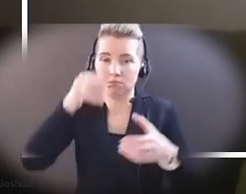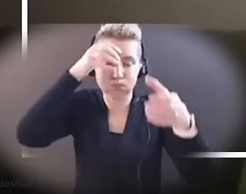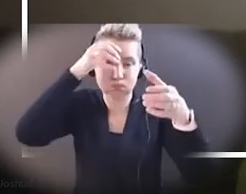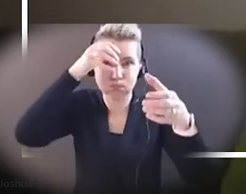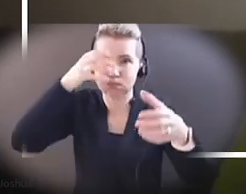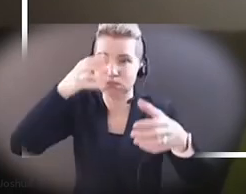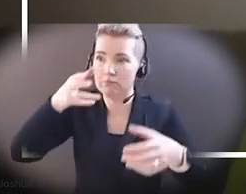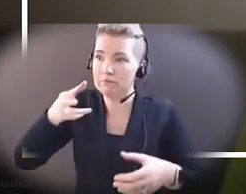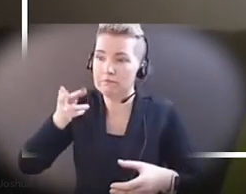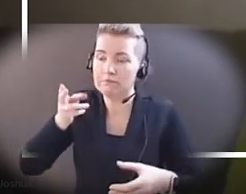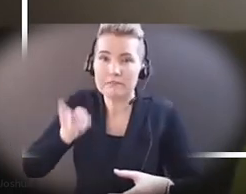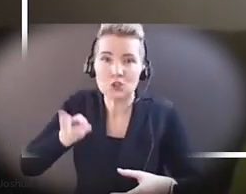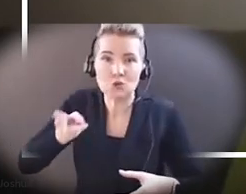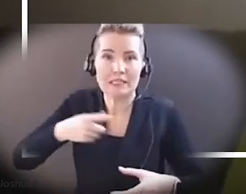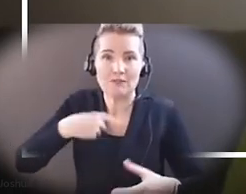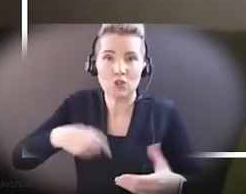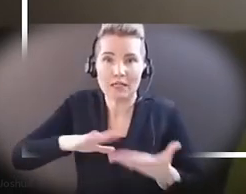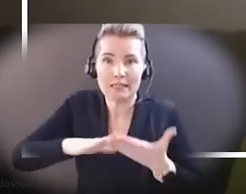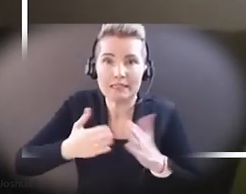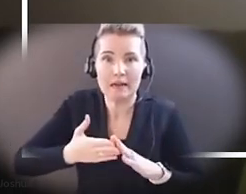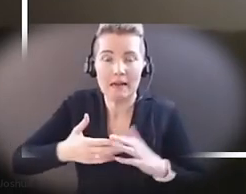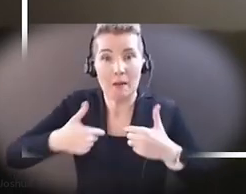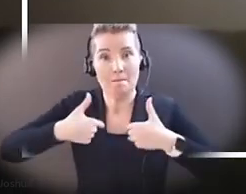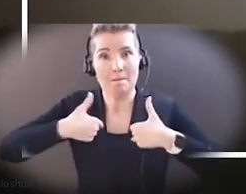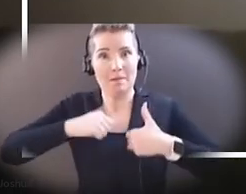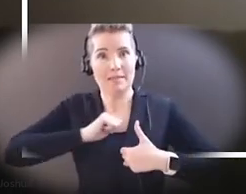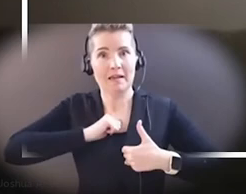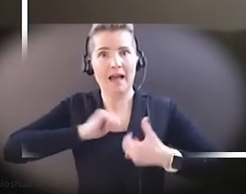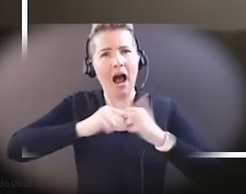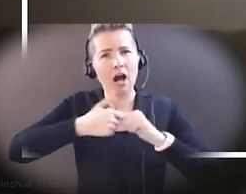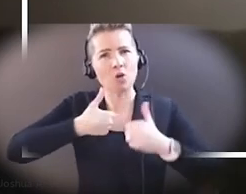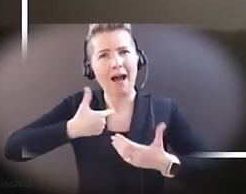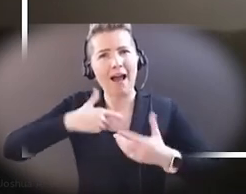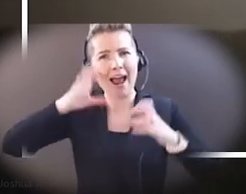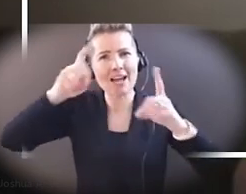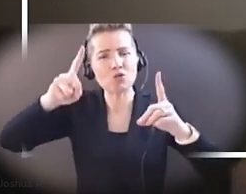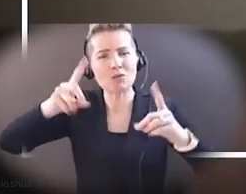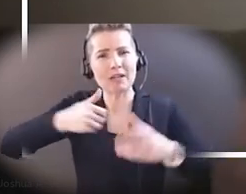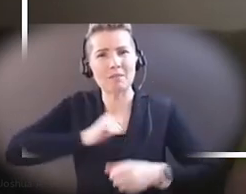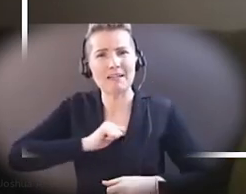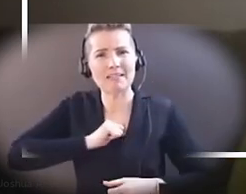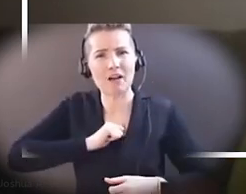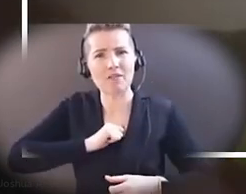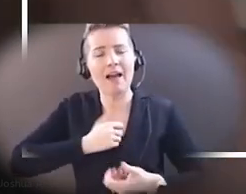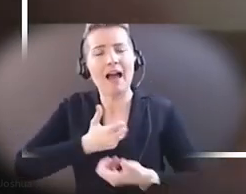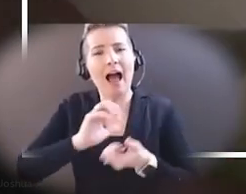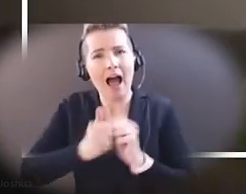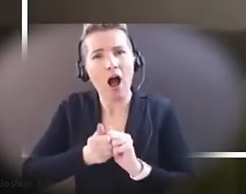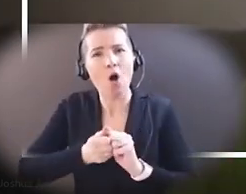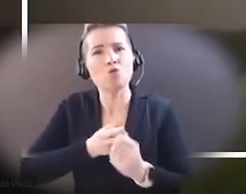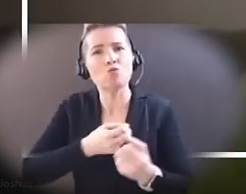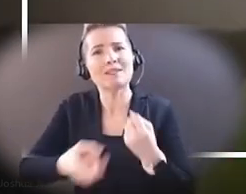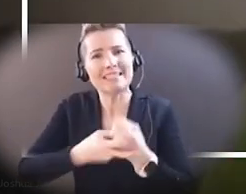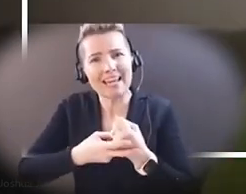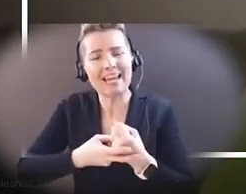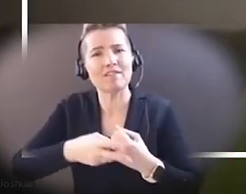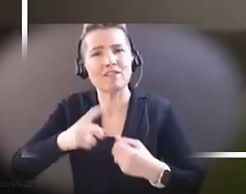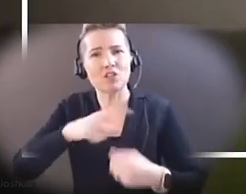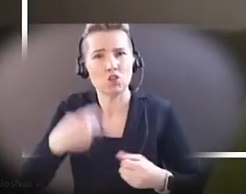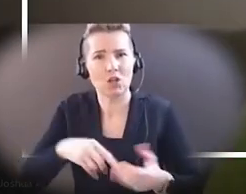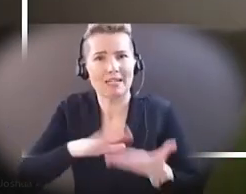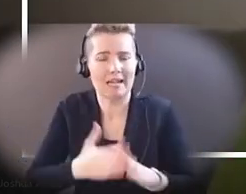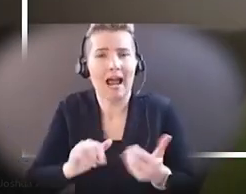what can I do as a young person who's not educated as myself to be able to, help save Chinatown in the stress that it's having right now?